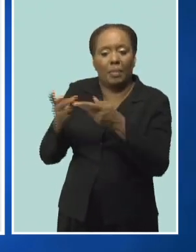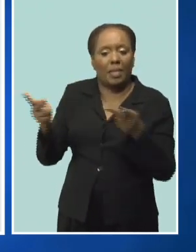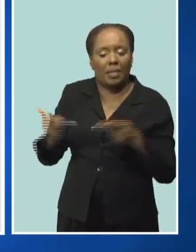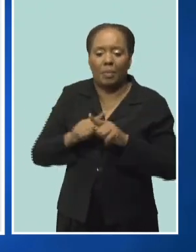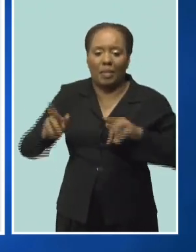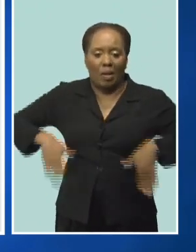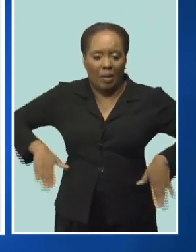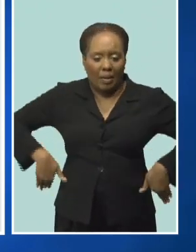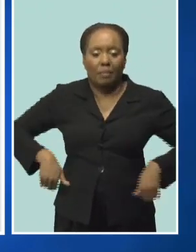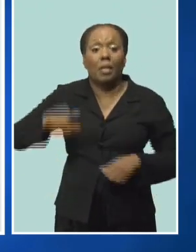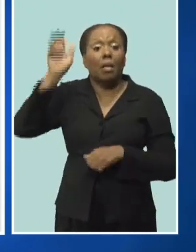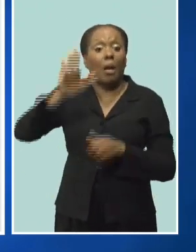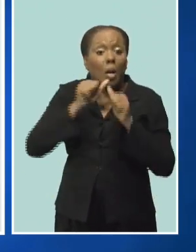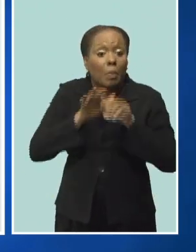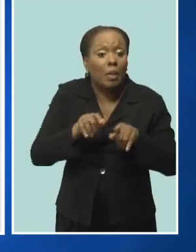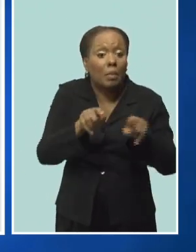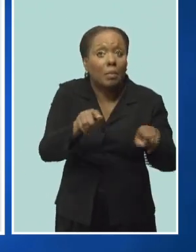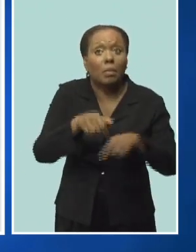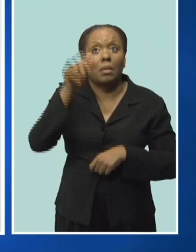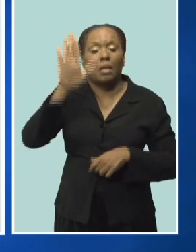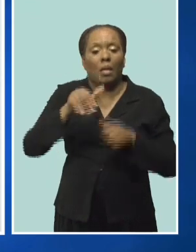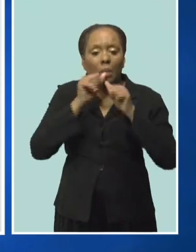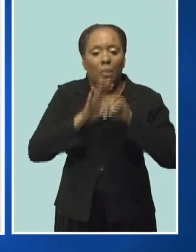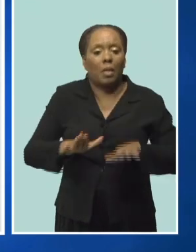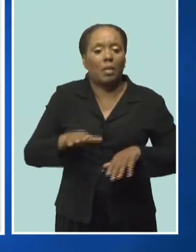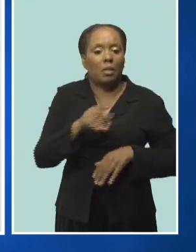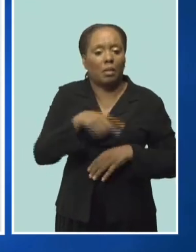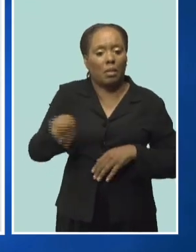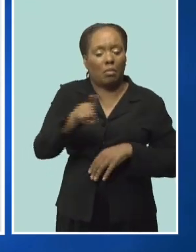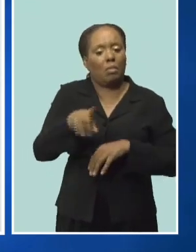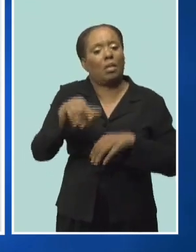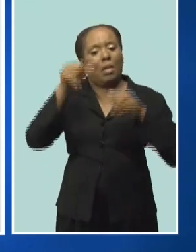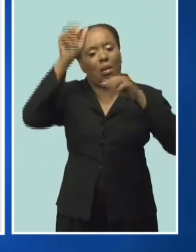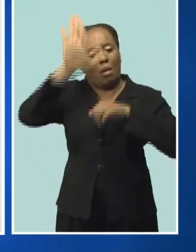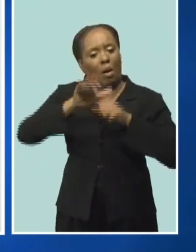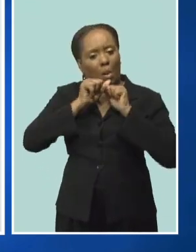you. God bless each and every one of you. God bless Barbados, and